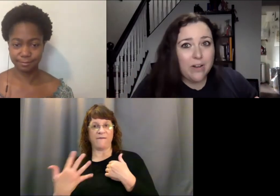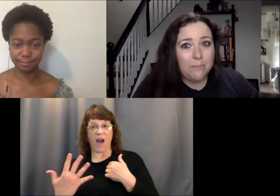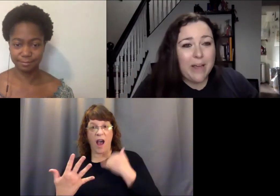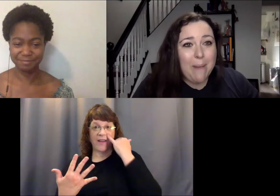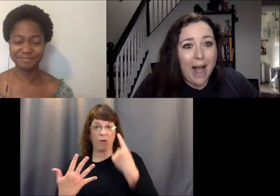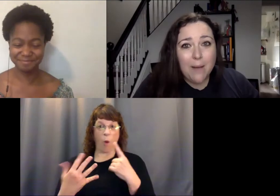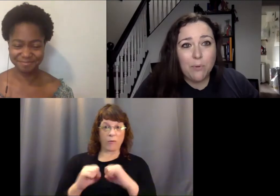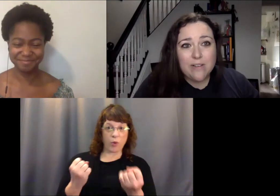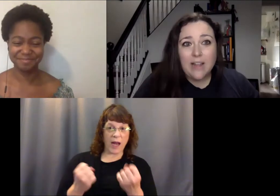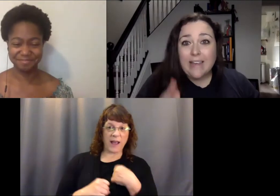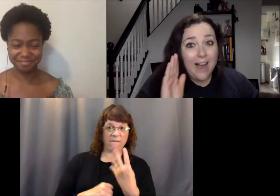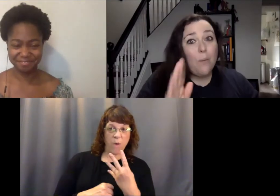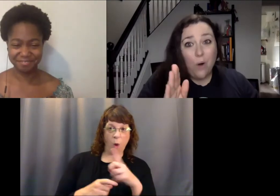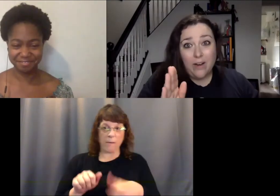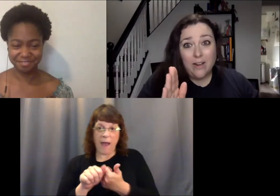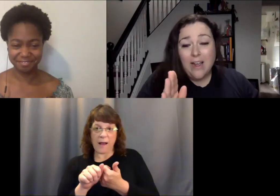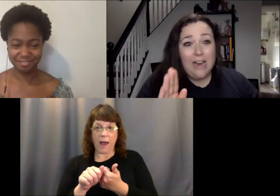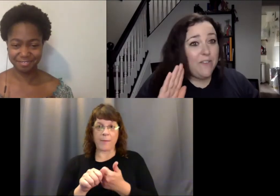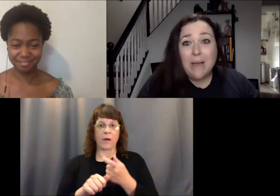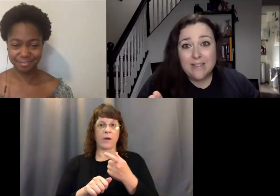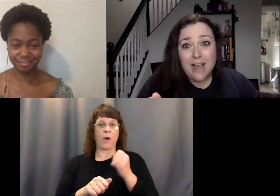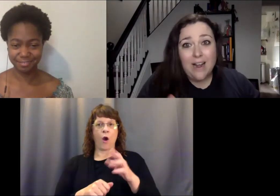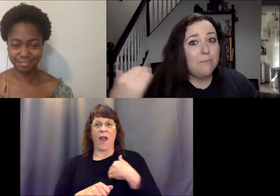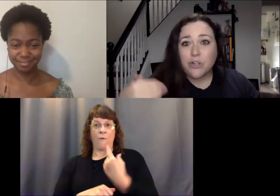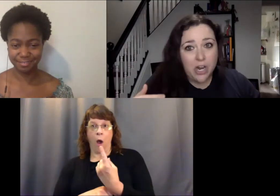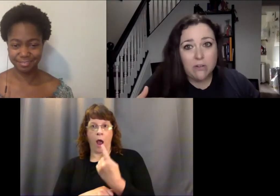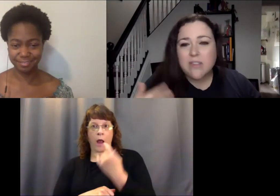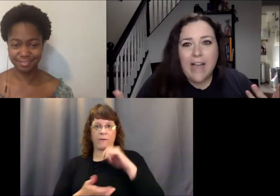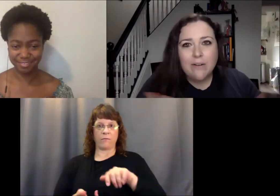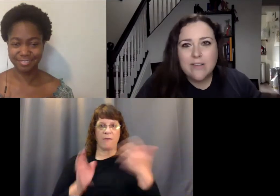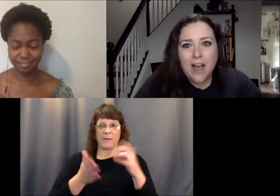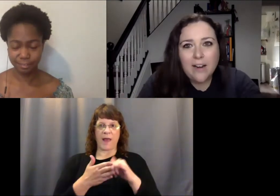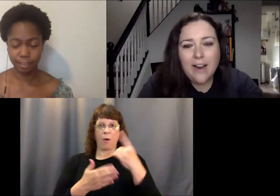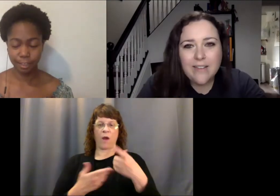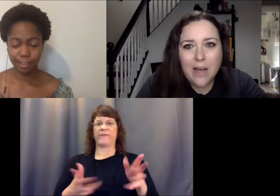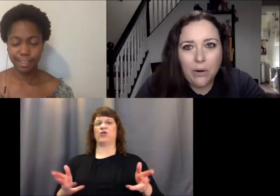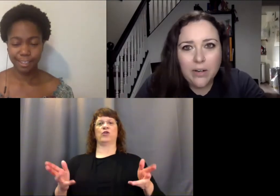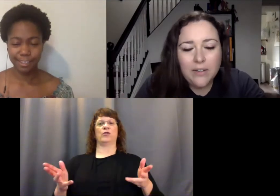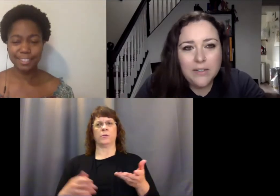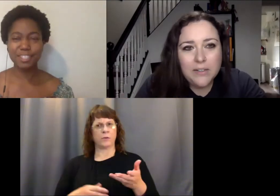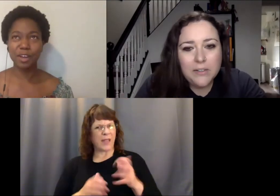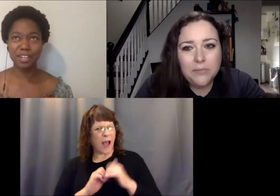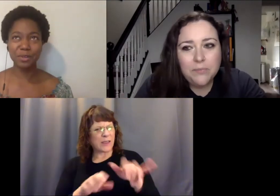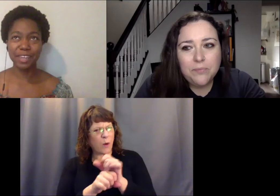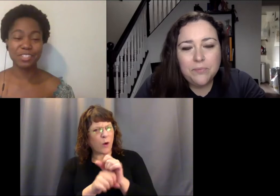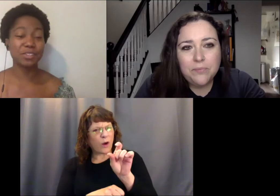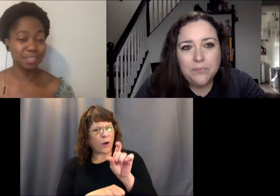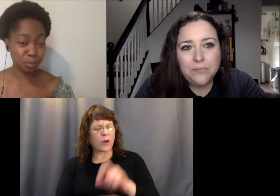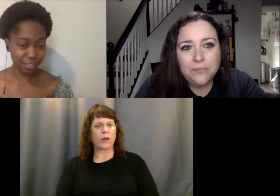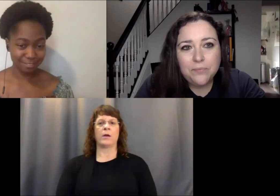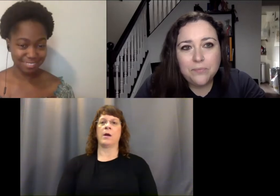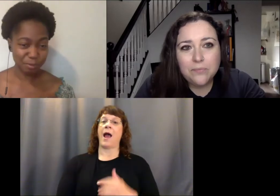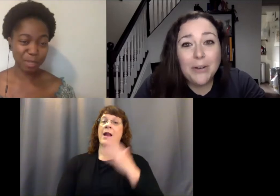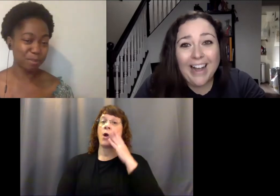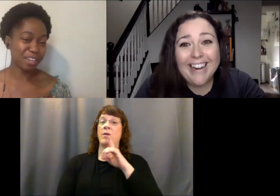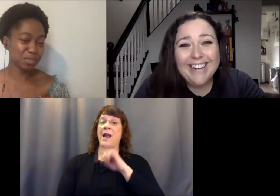4 to play backup? Or is it like you got one and if you mess that up, you're toast? Like, how does that work? So I know the answer isn't